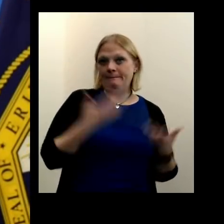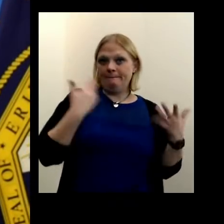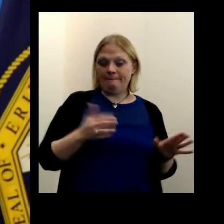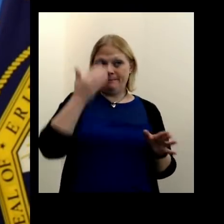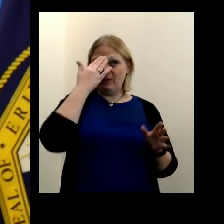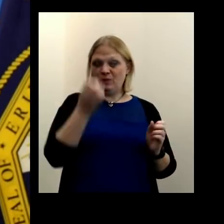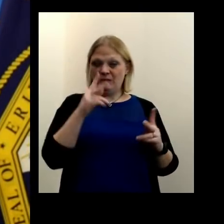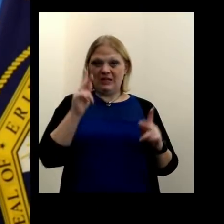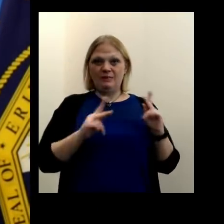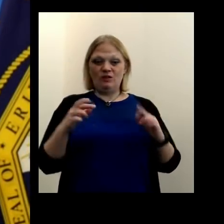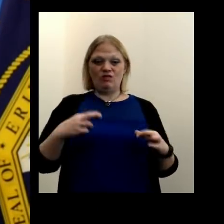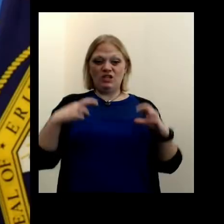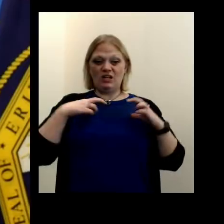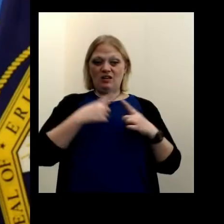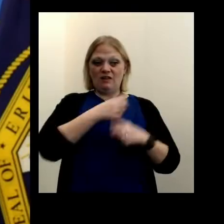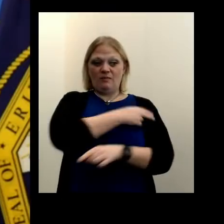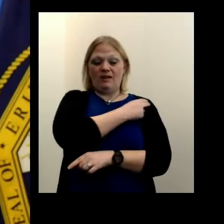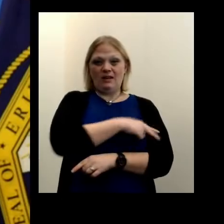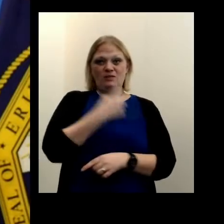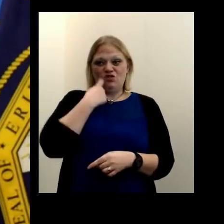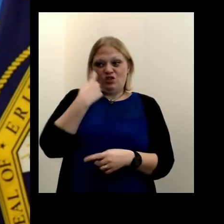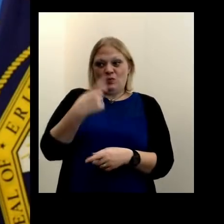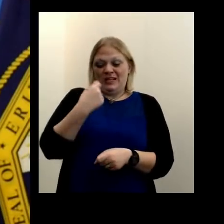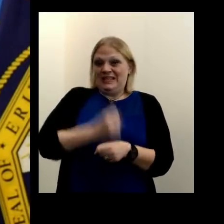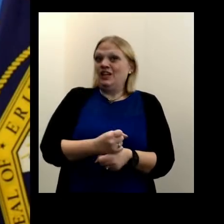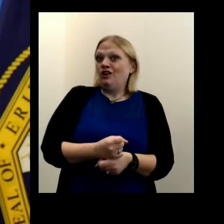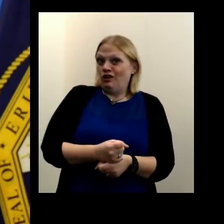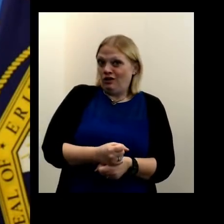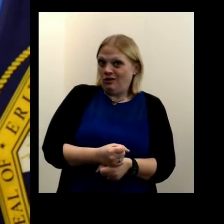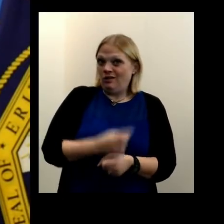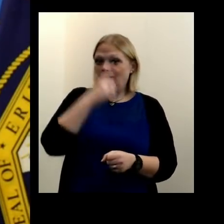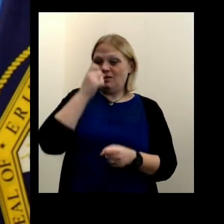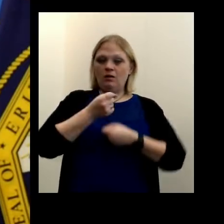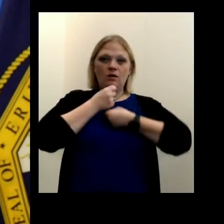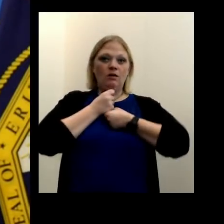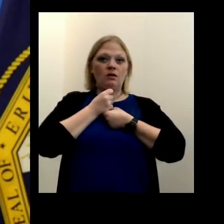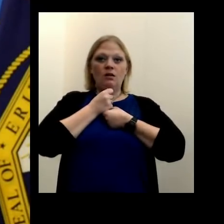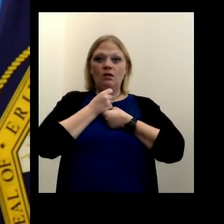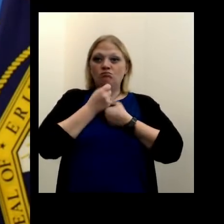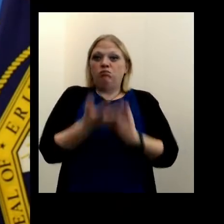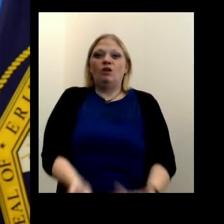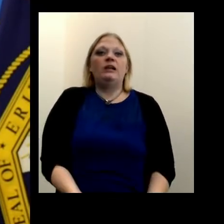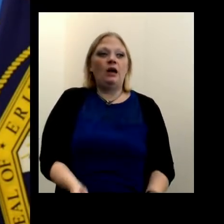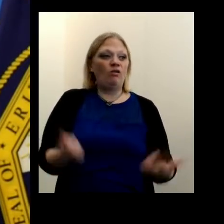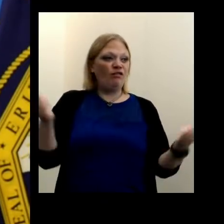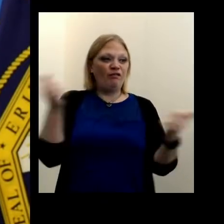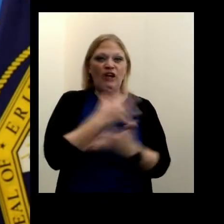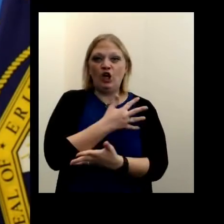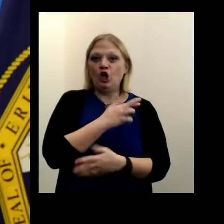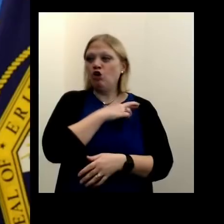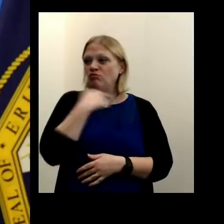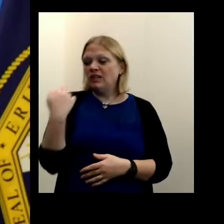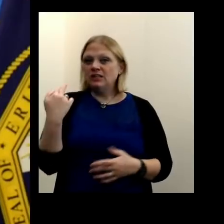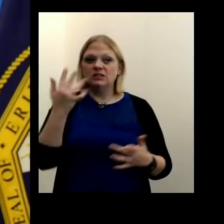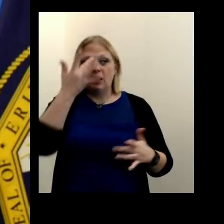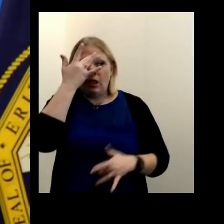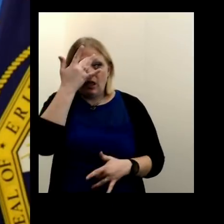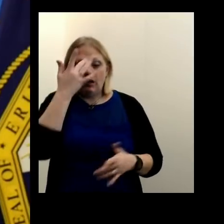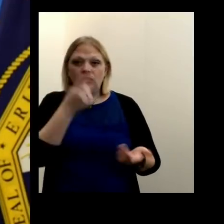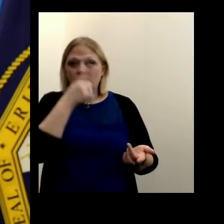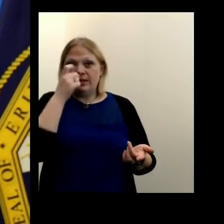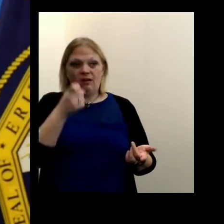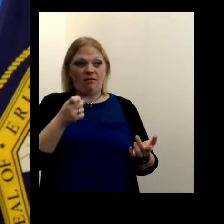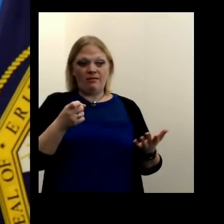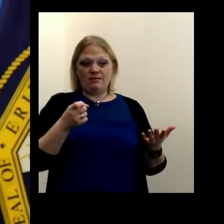lot of folks who retired from hospitals in the last year just because burnout opportunity and fear of risk of themselves catching COVID because of